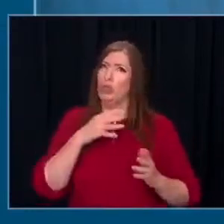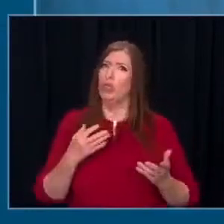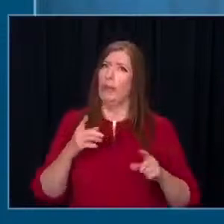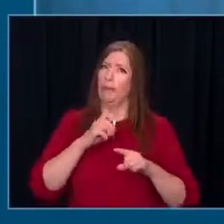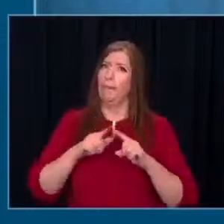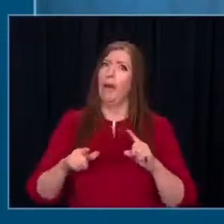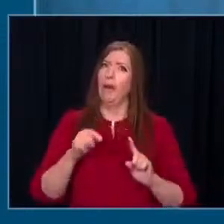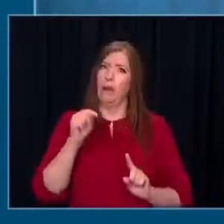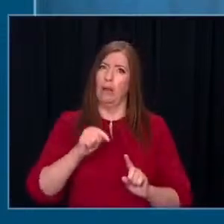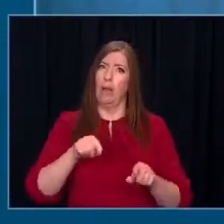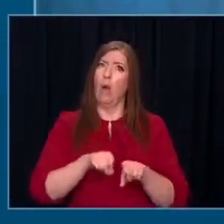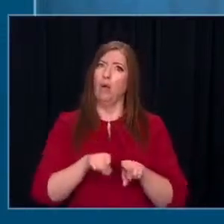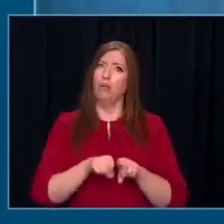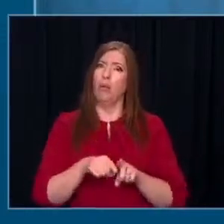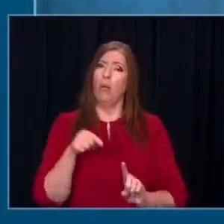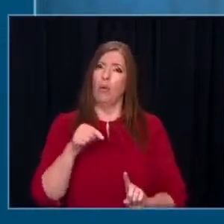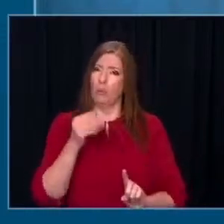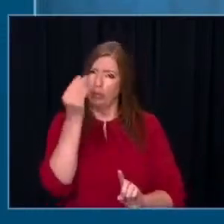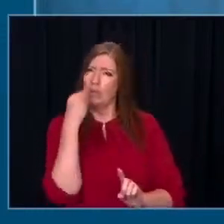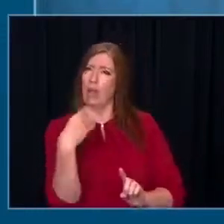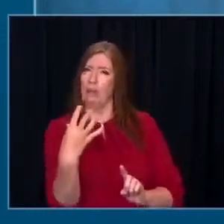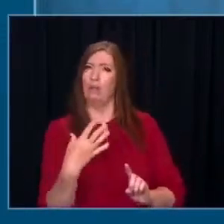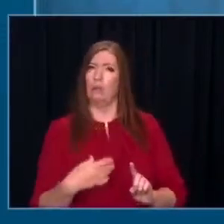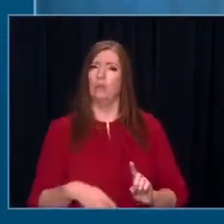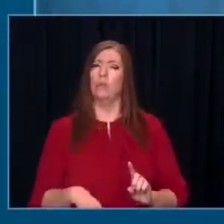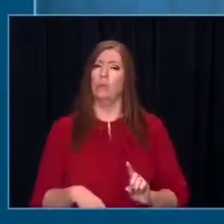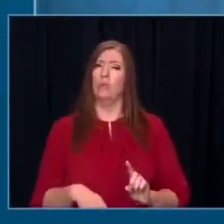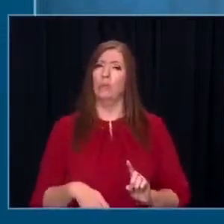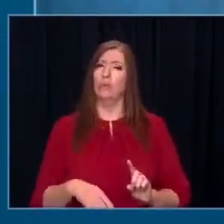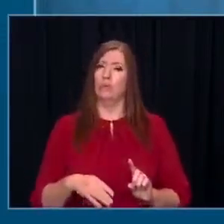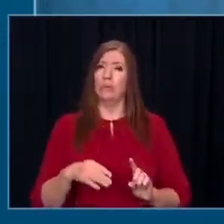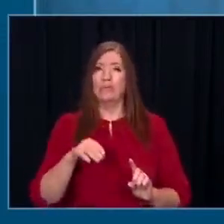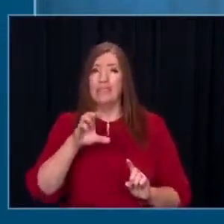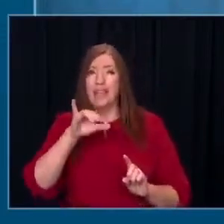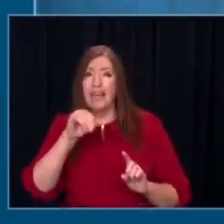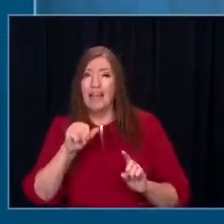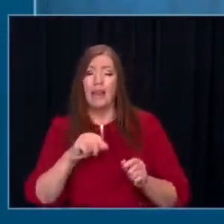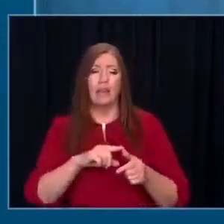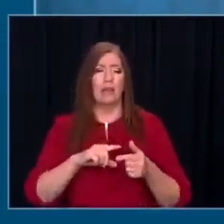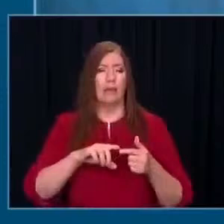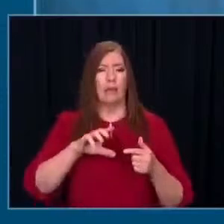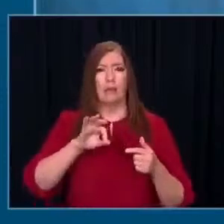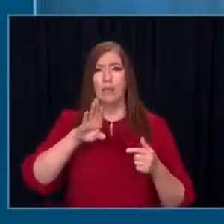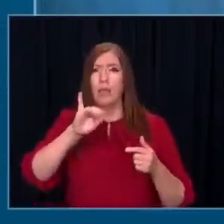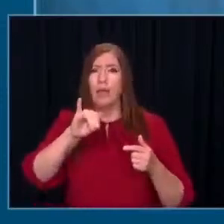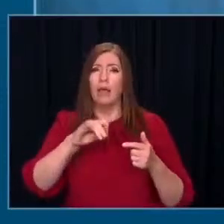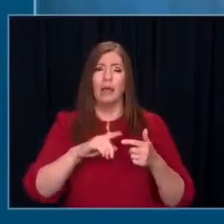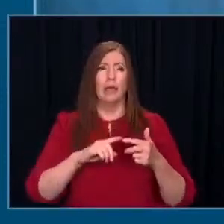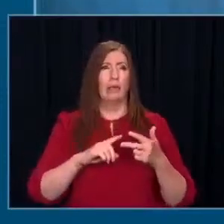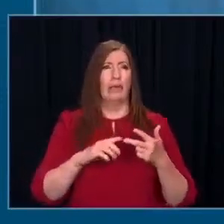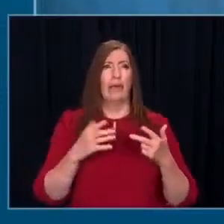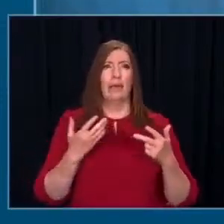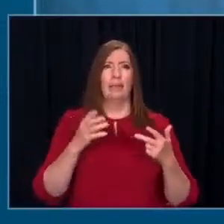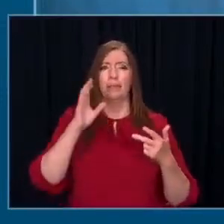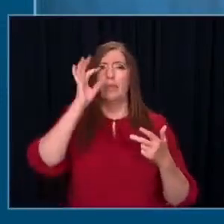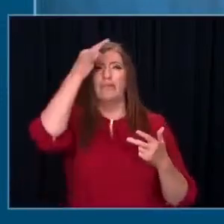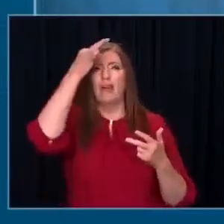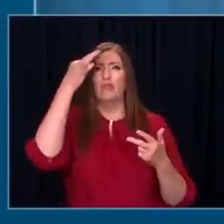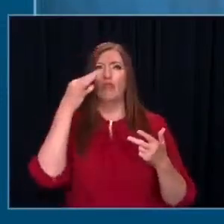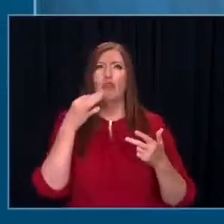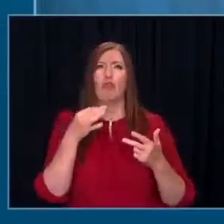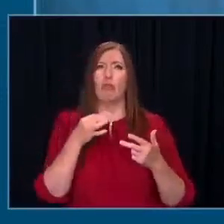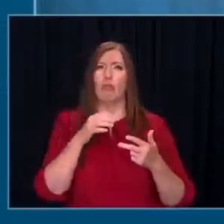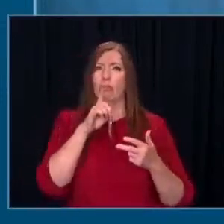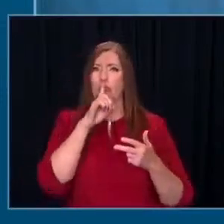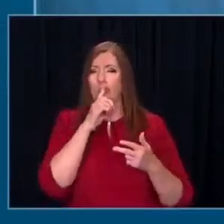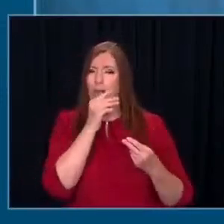thing. And what I will tell you is this. We have CIA, we have FBI, federal informants